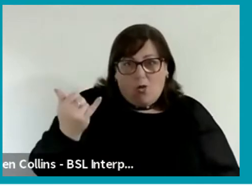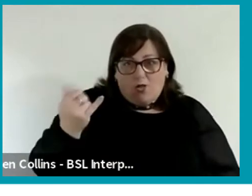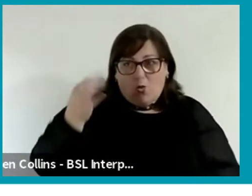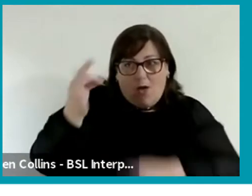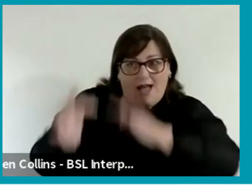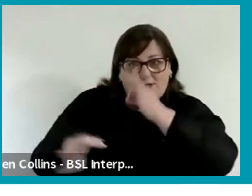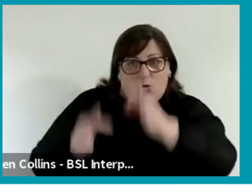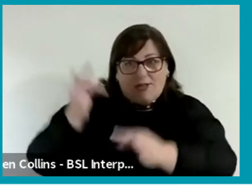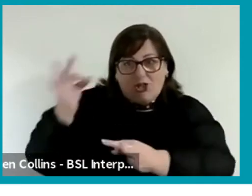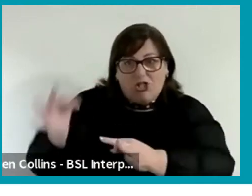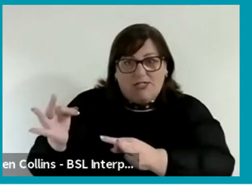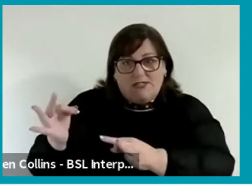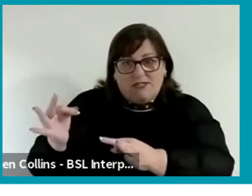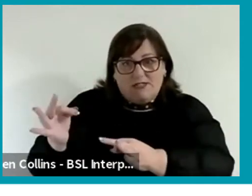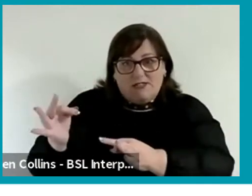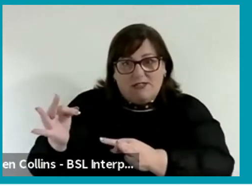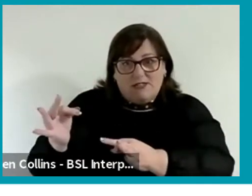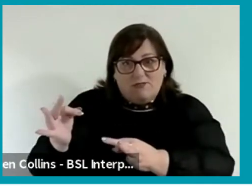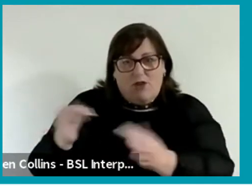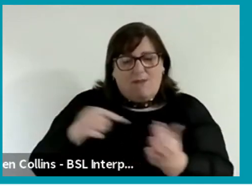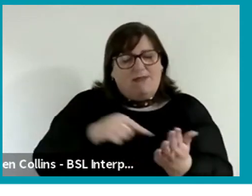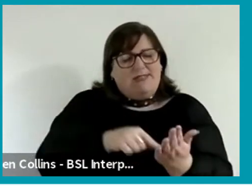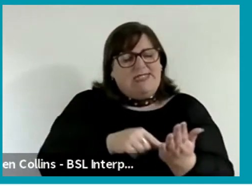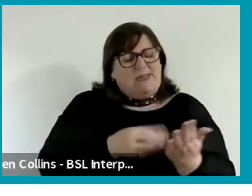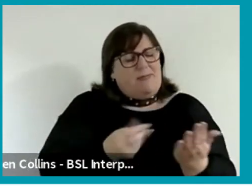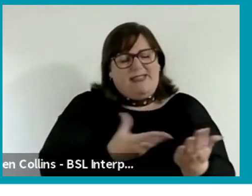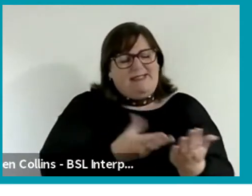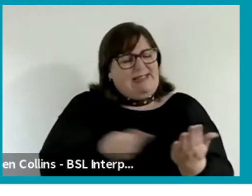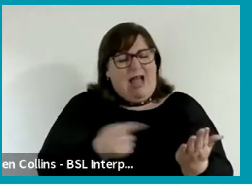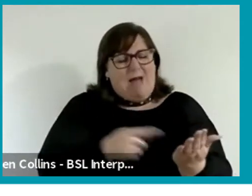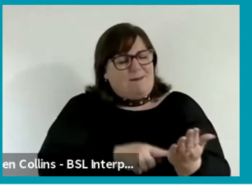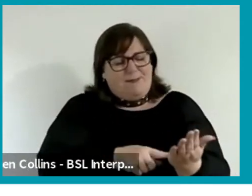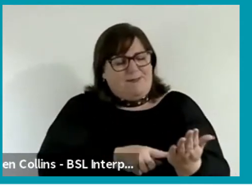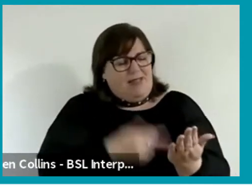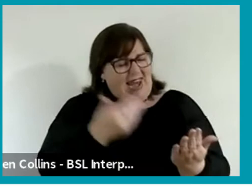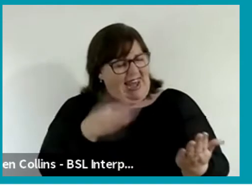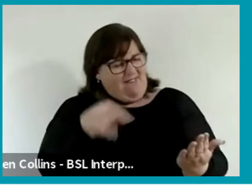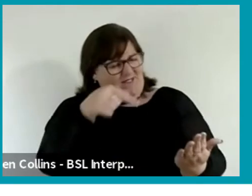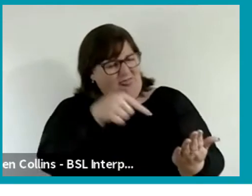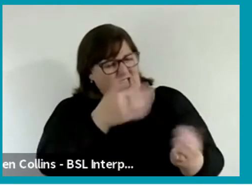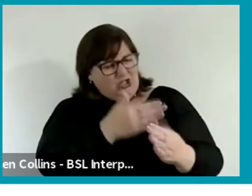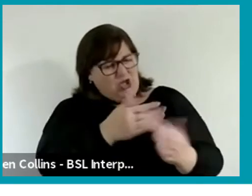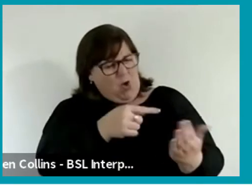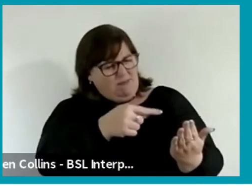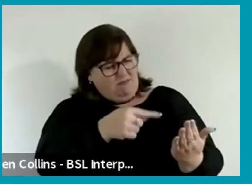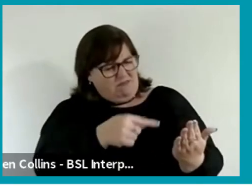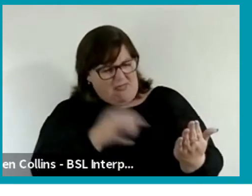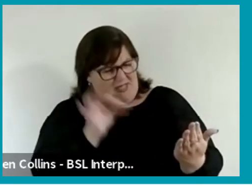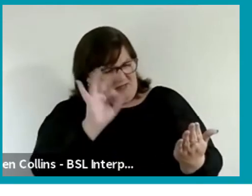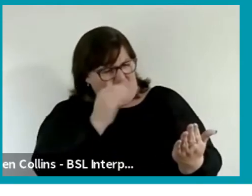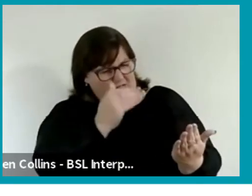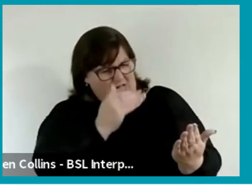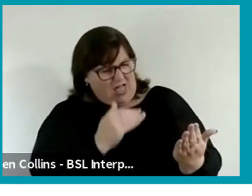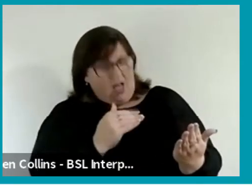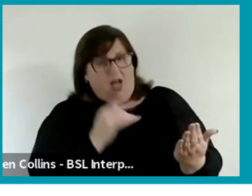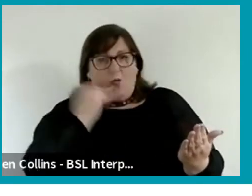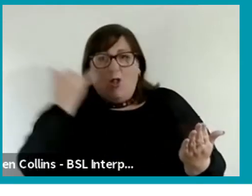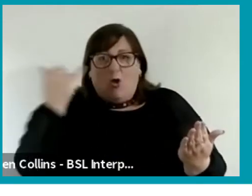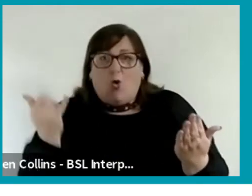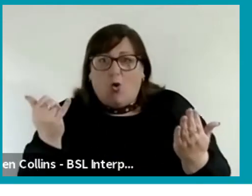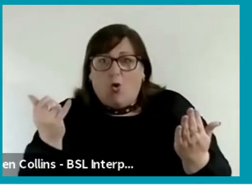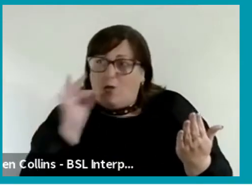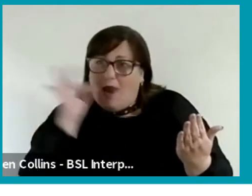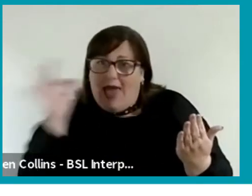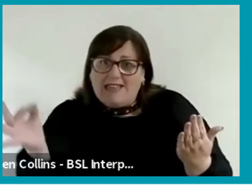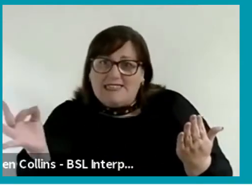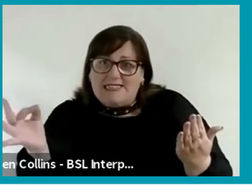I ask you what have you, well, after leaving that job, what happened, then just